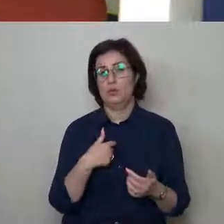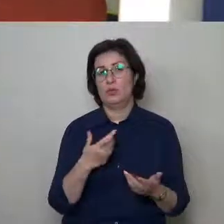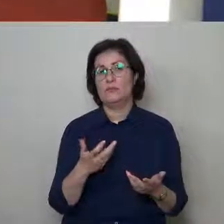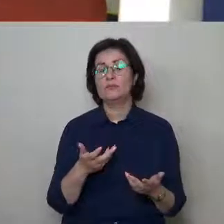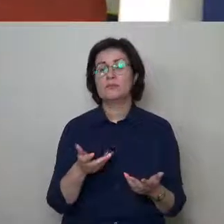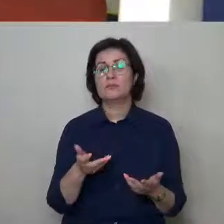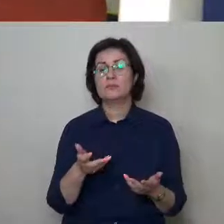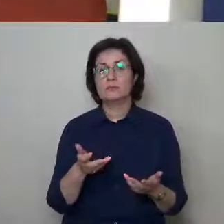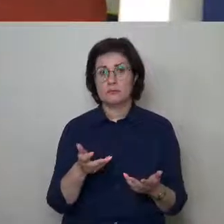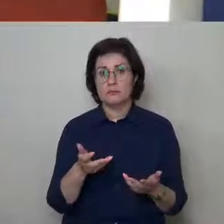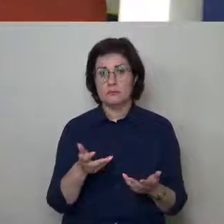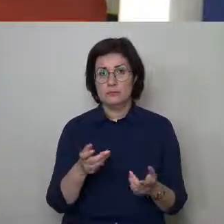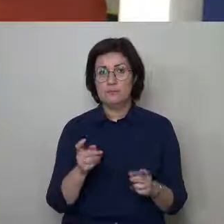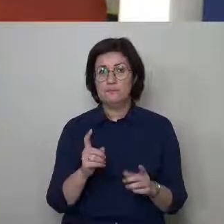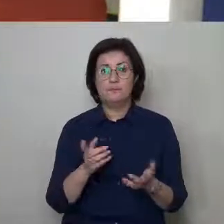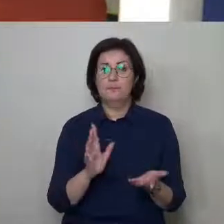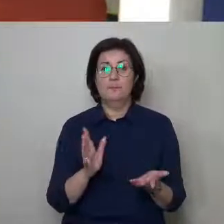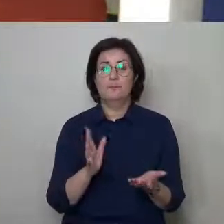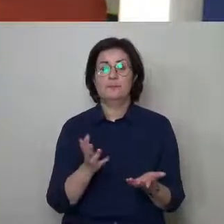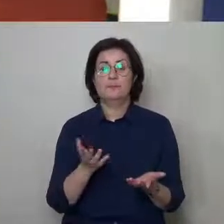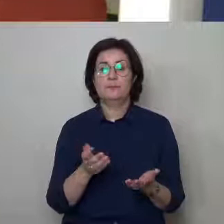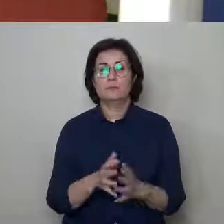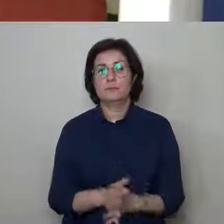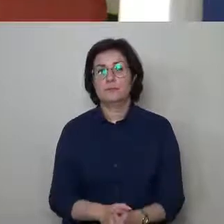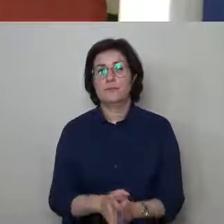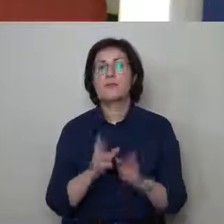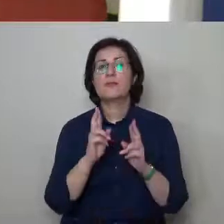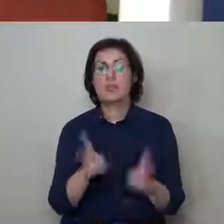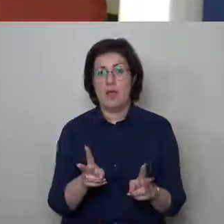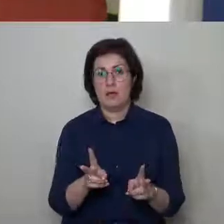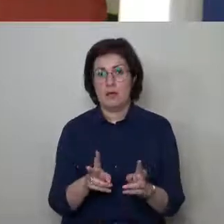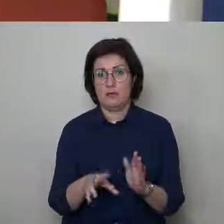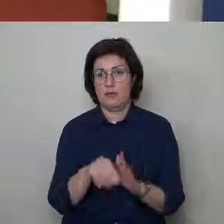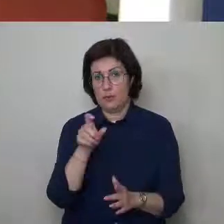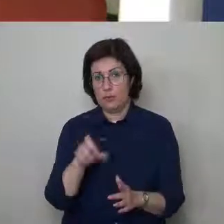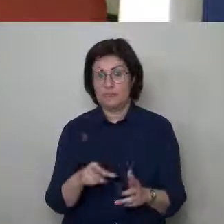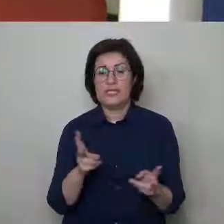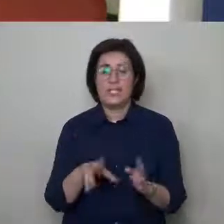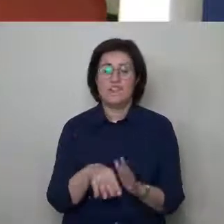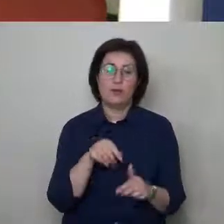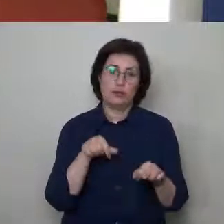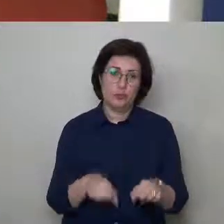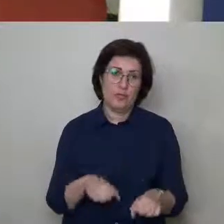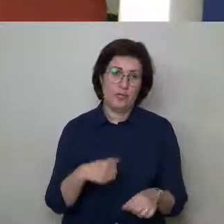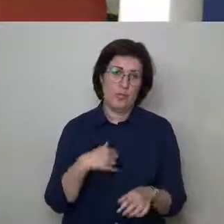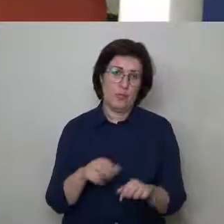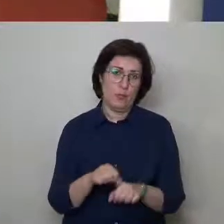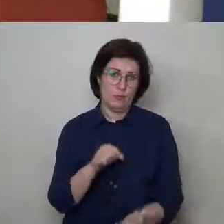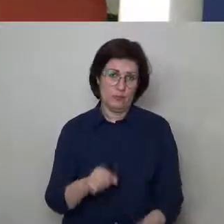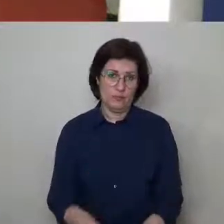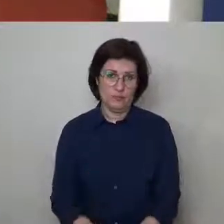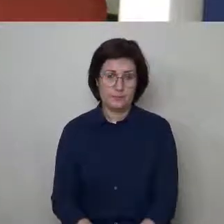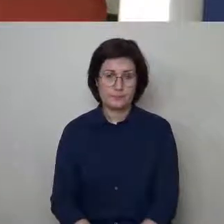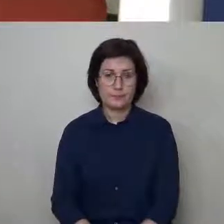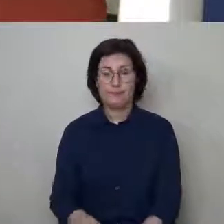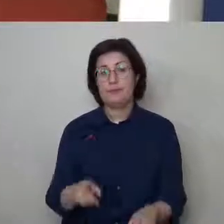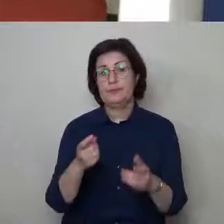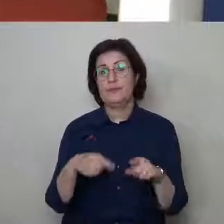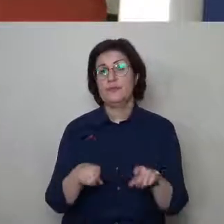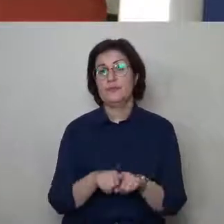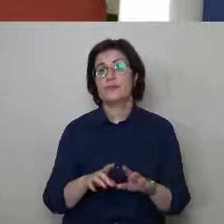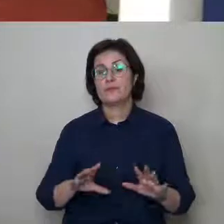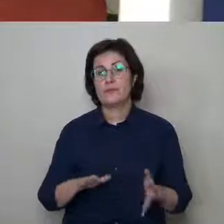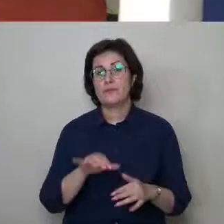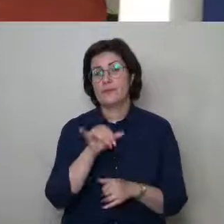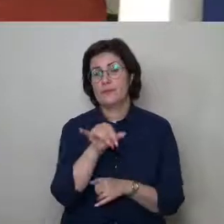rights, election rights have been violated. What should one write in the complaint? As a voter, what electoral rights